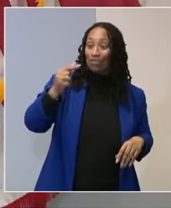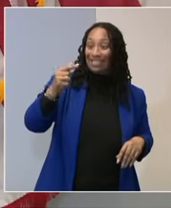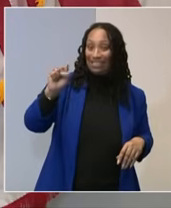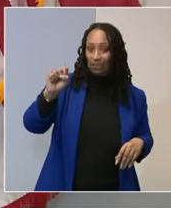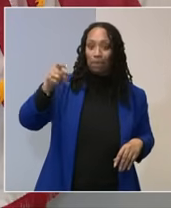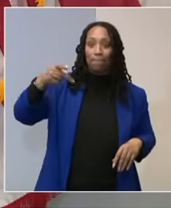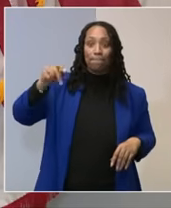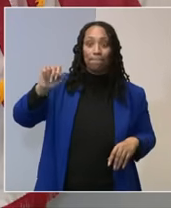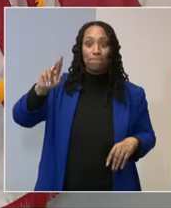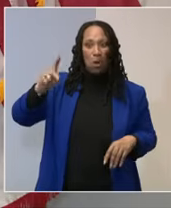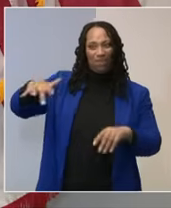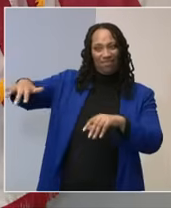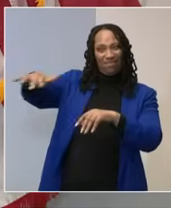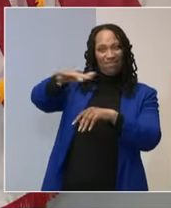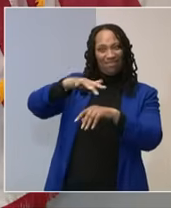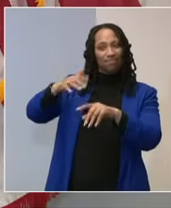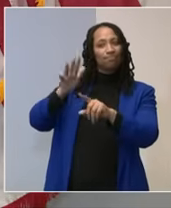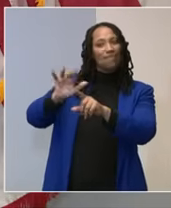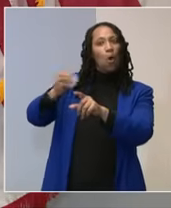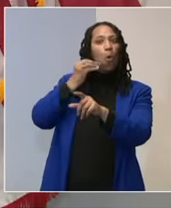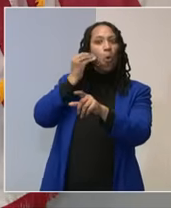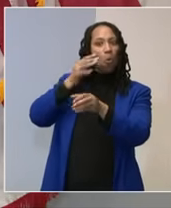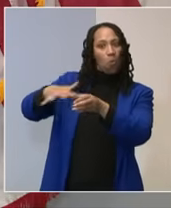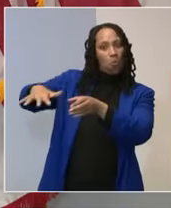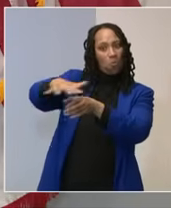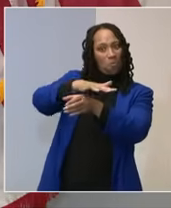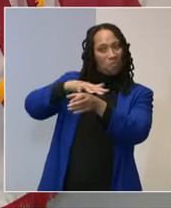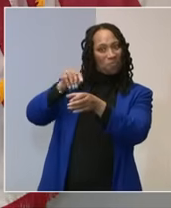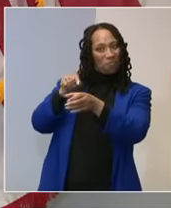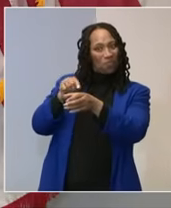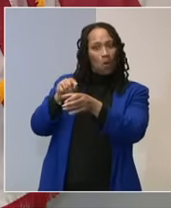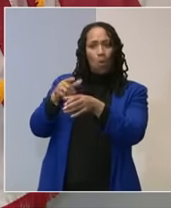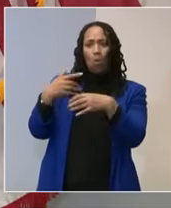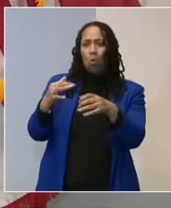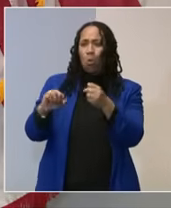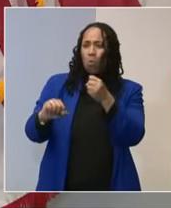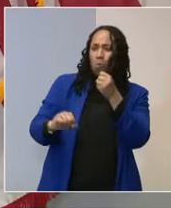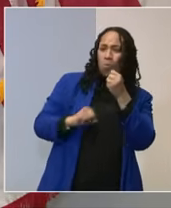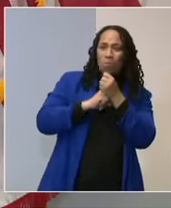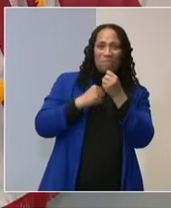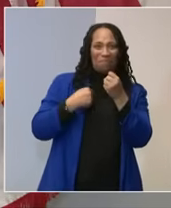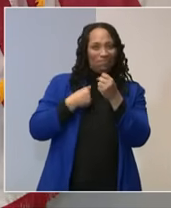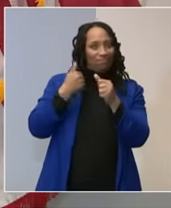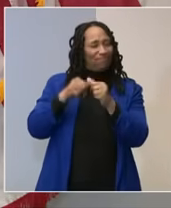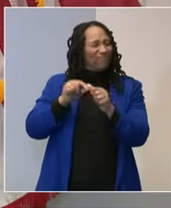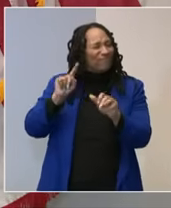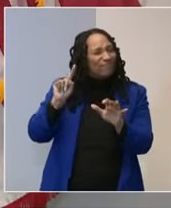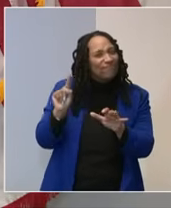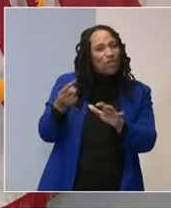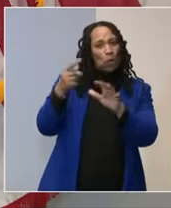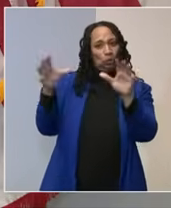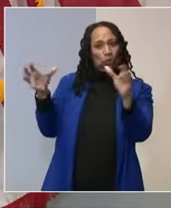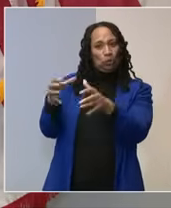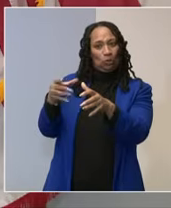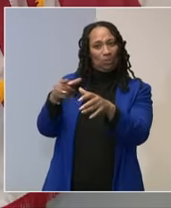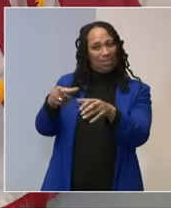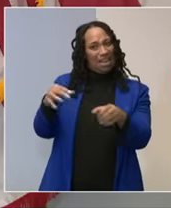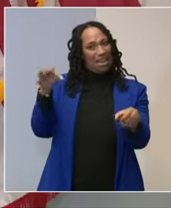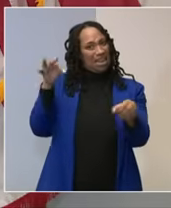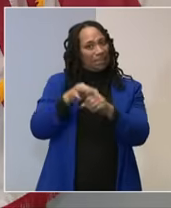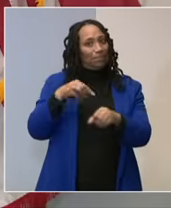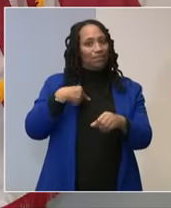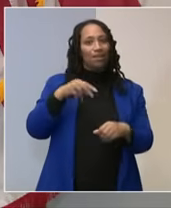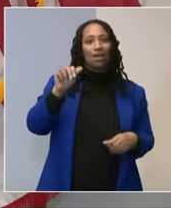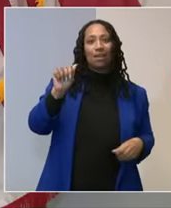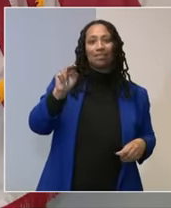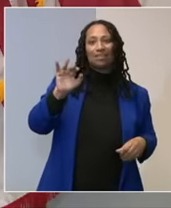who trusted me and believed in me first. When they allowed me to be ANC commissioner, and then the people of Ward